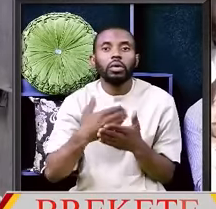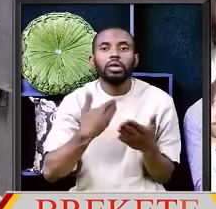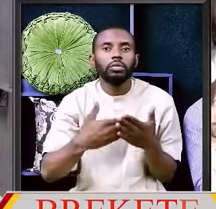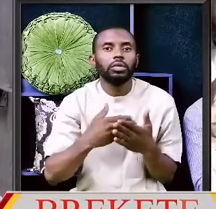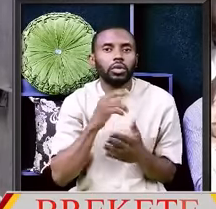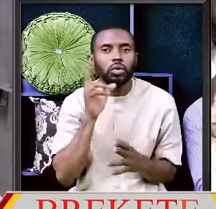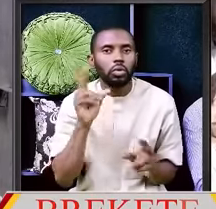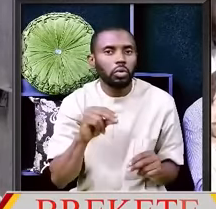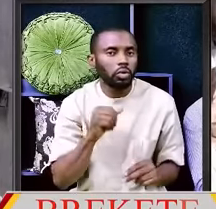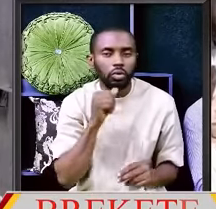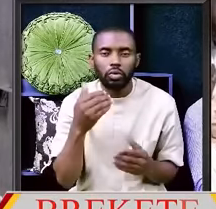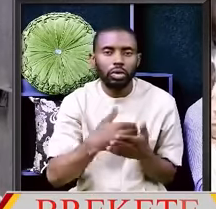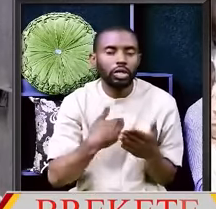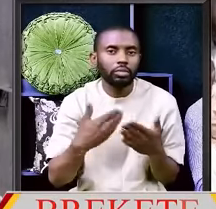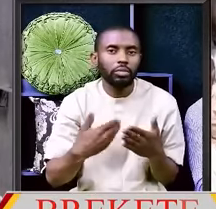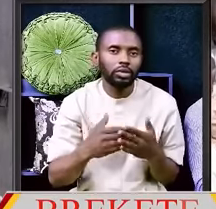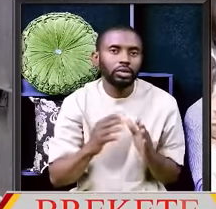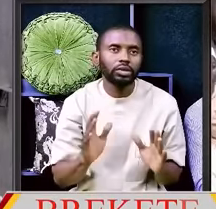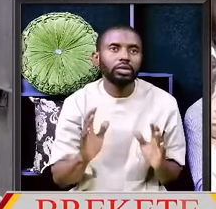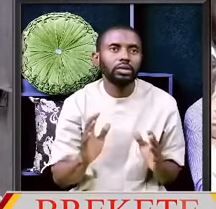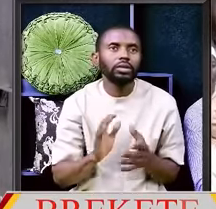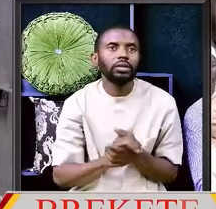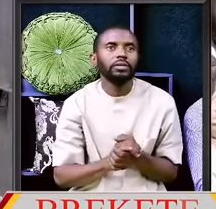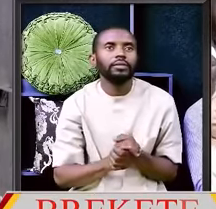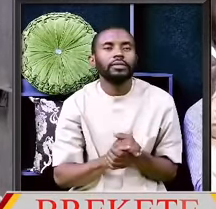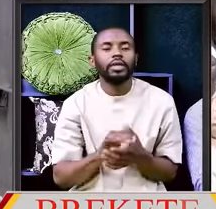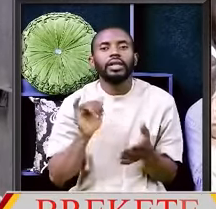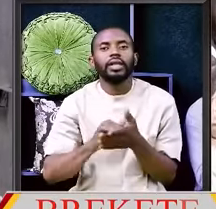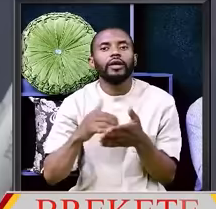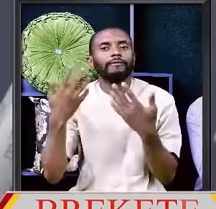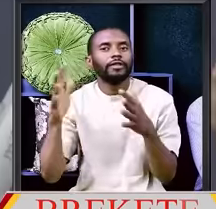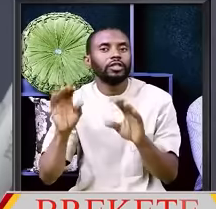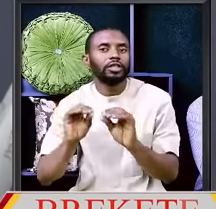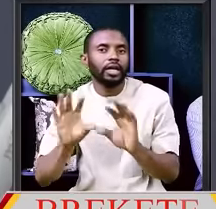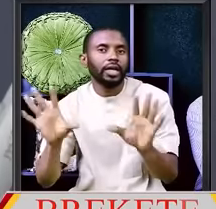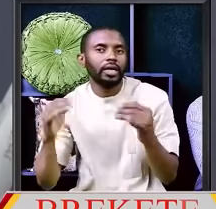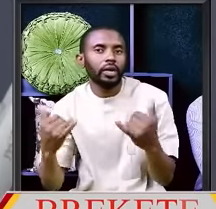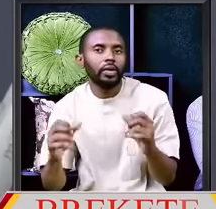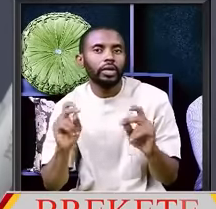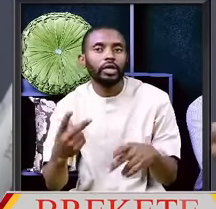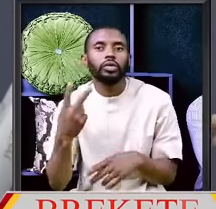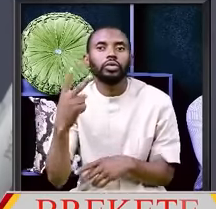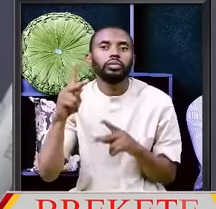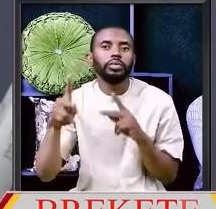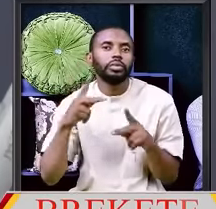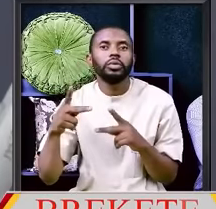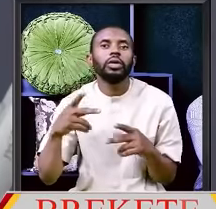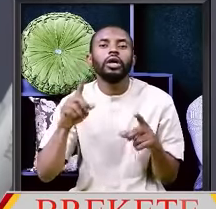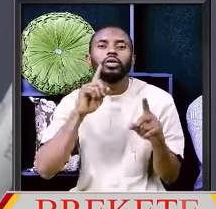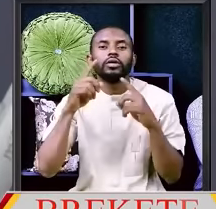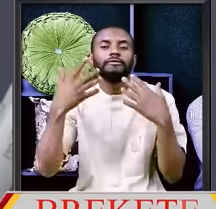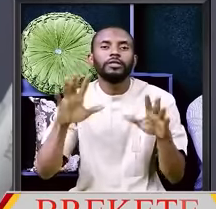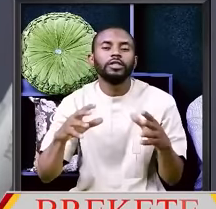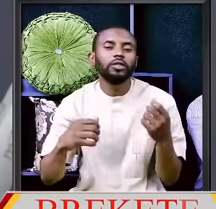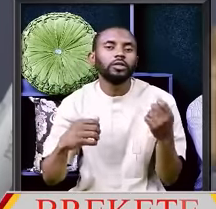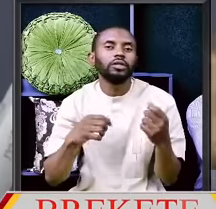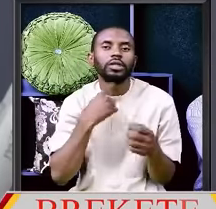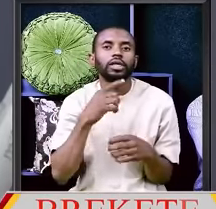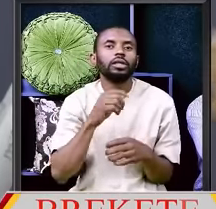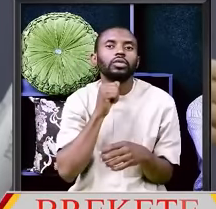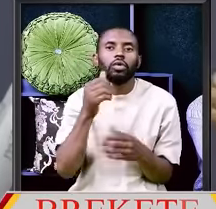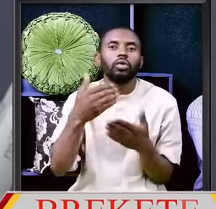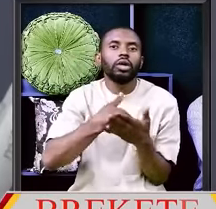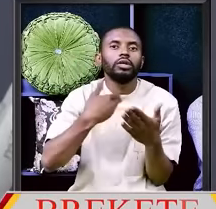a fit. Help those people come out as well. Okay, that one don't declare now. Two people don't talk and say, you know, yes, money.